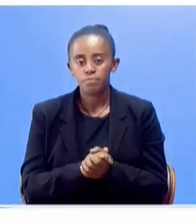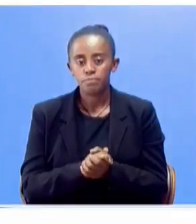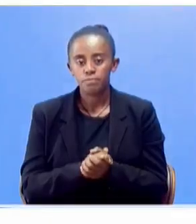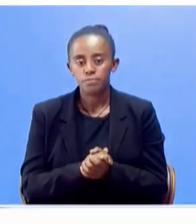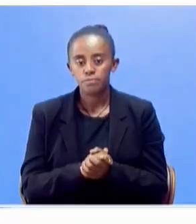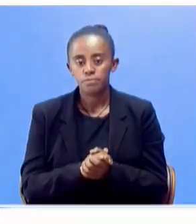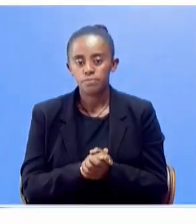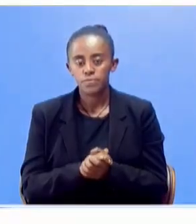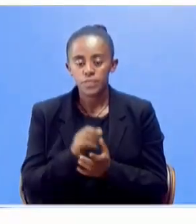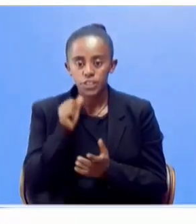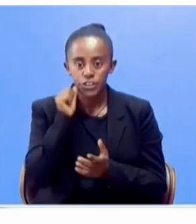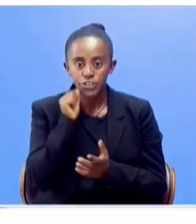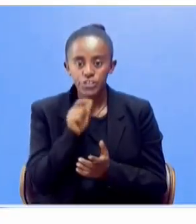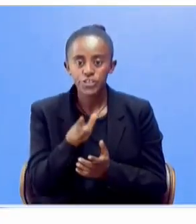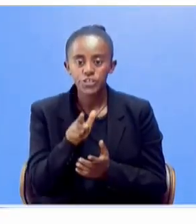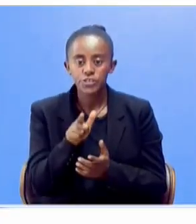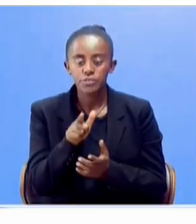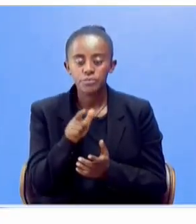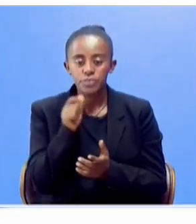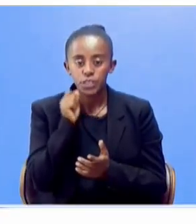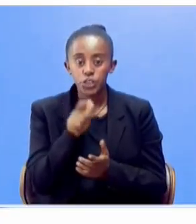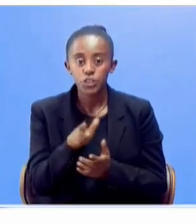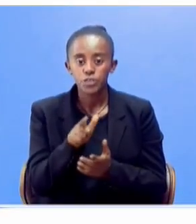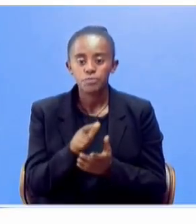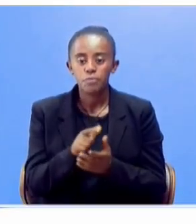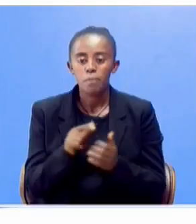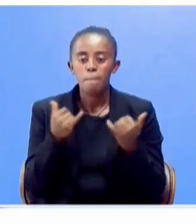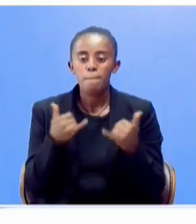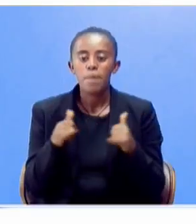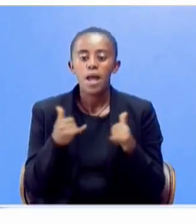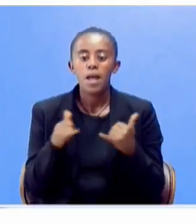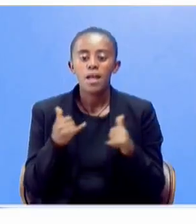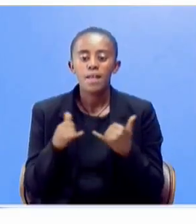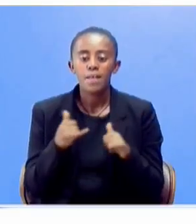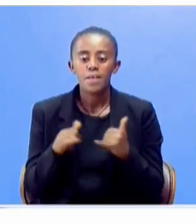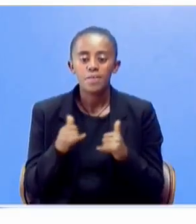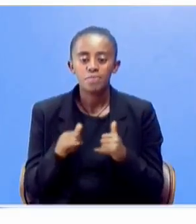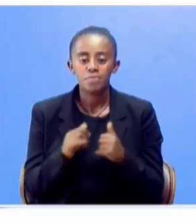She, yeah, play.